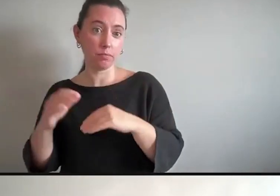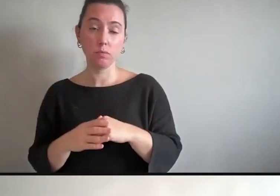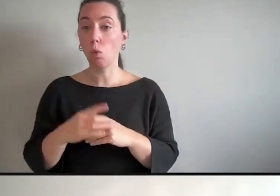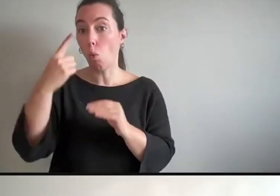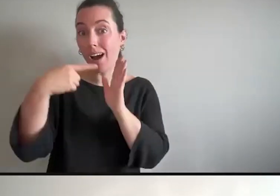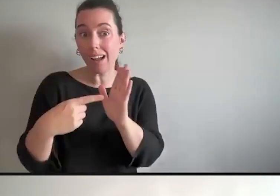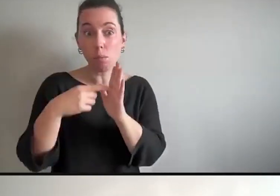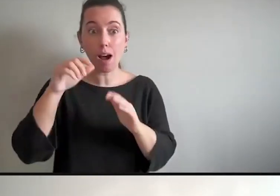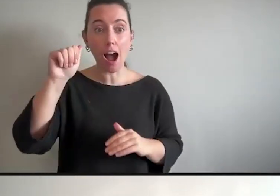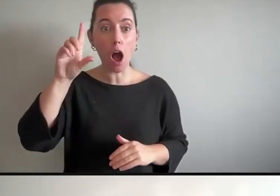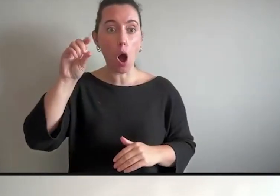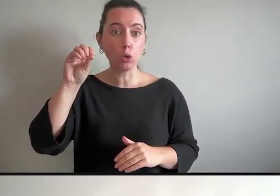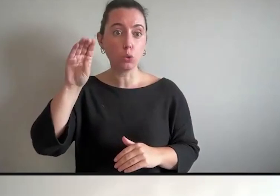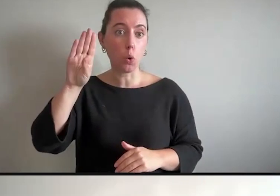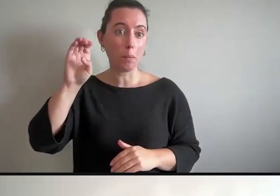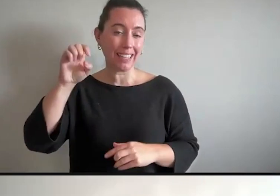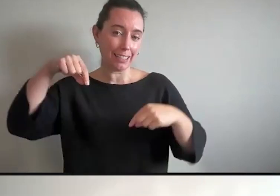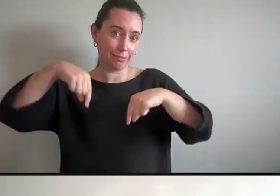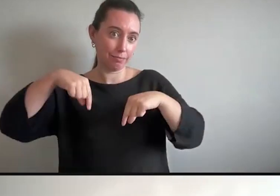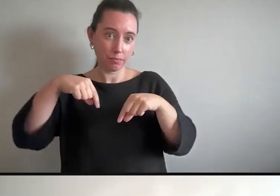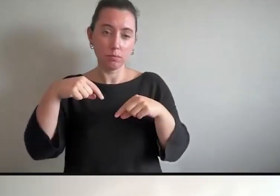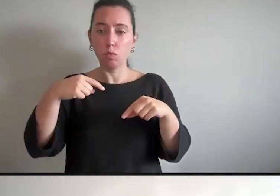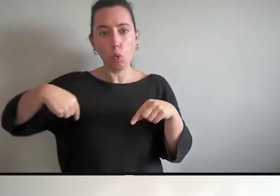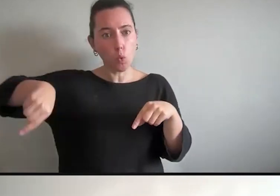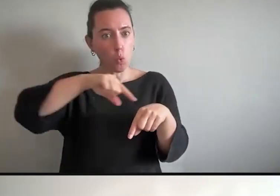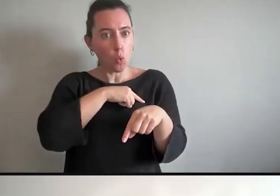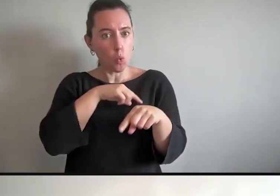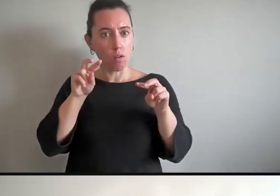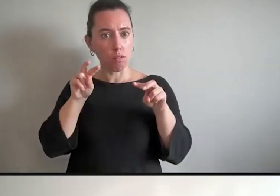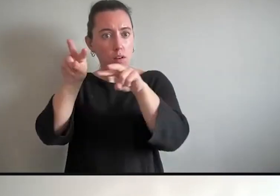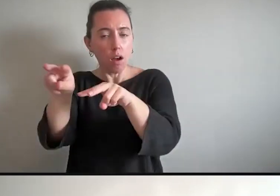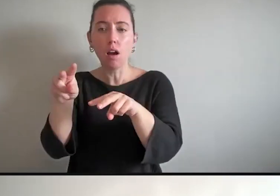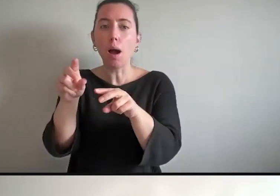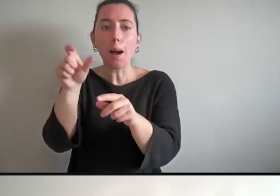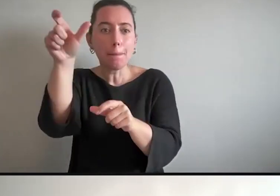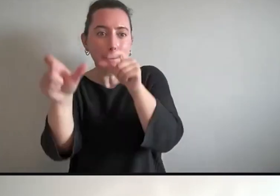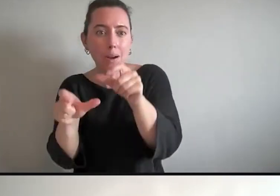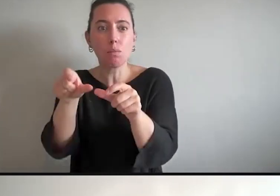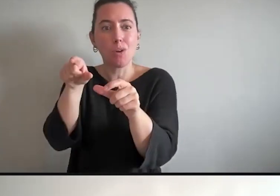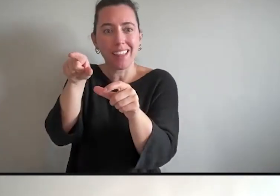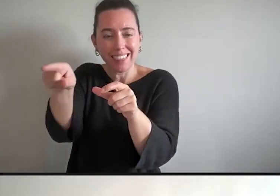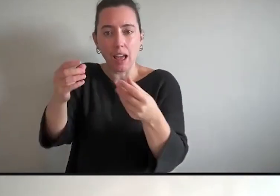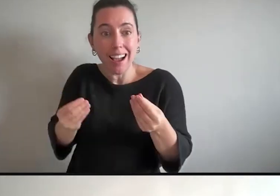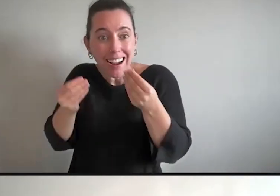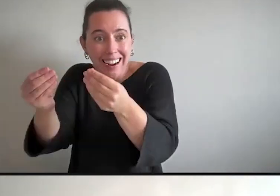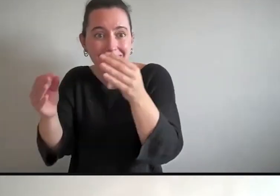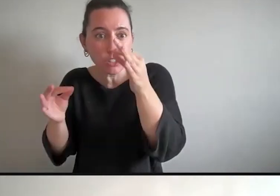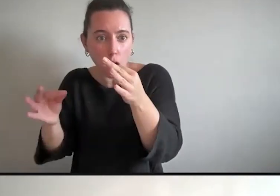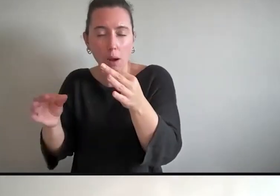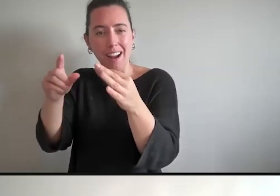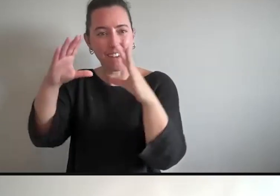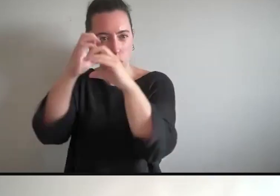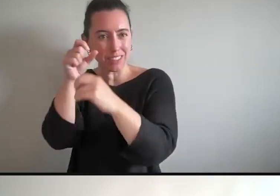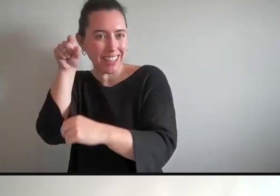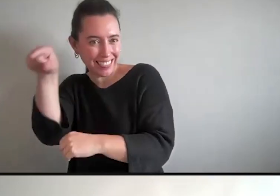in light of that, is focusing on the consumption of the document and not the authoring.